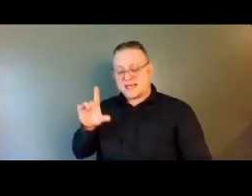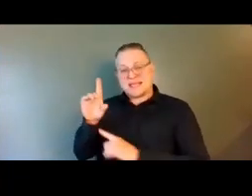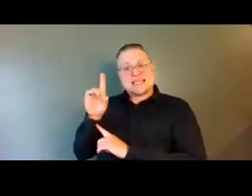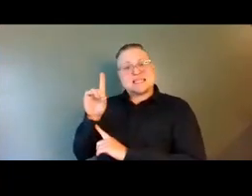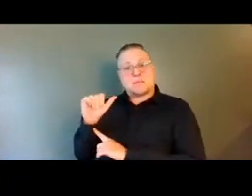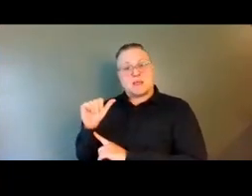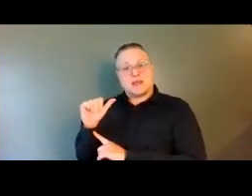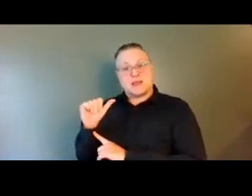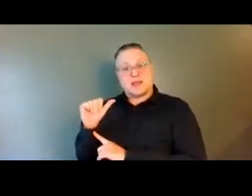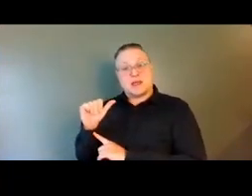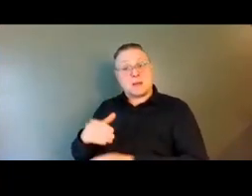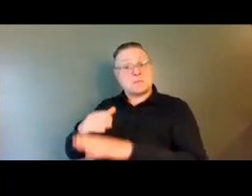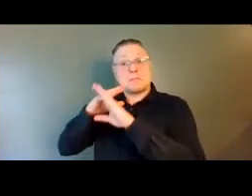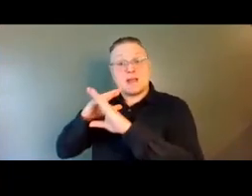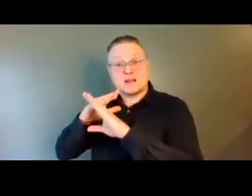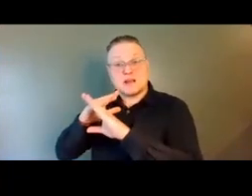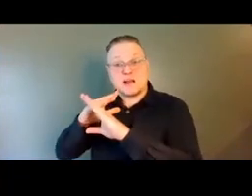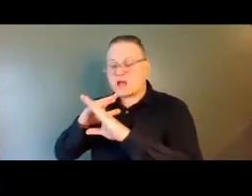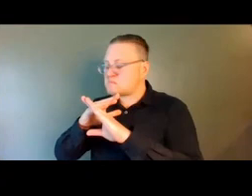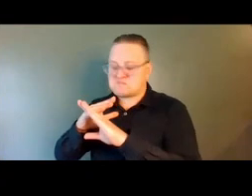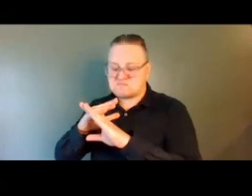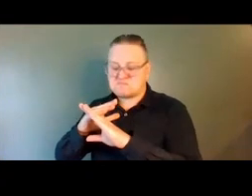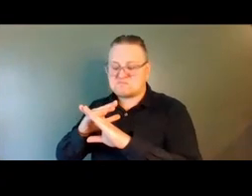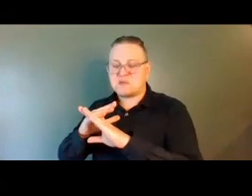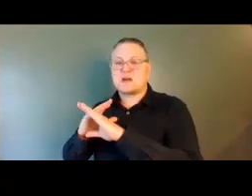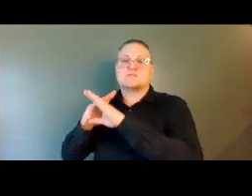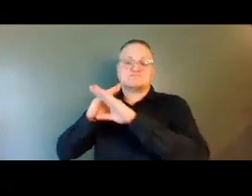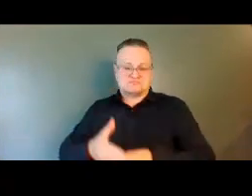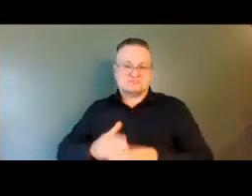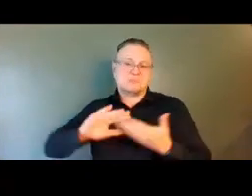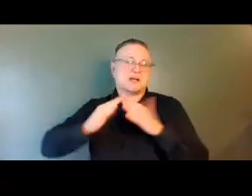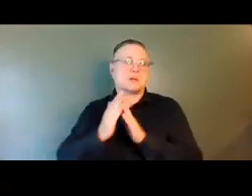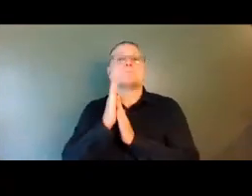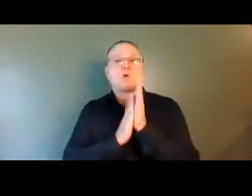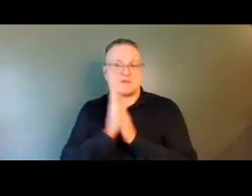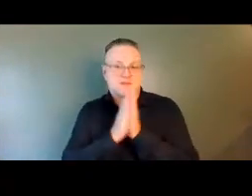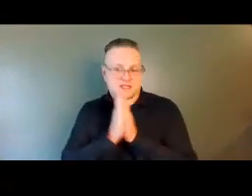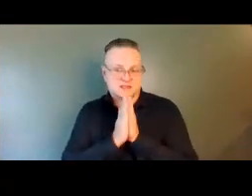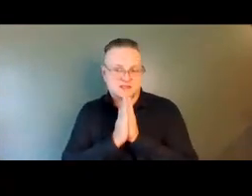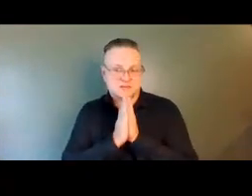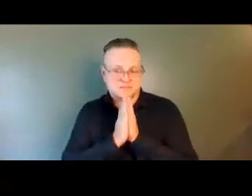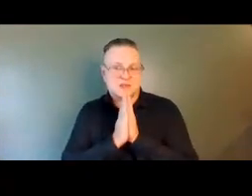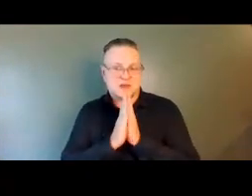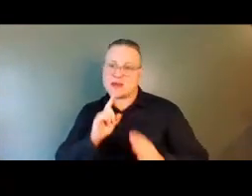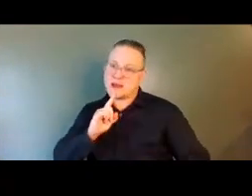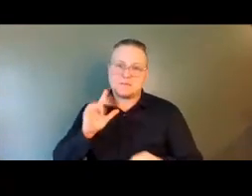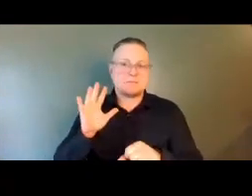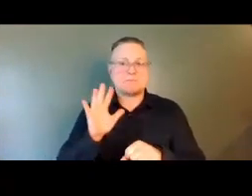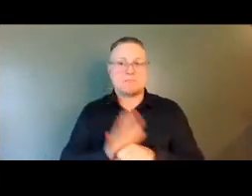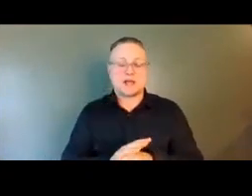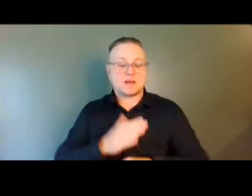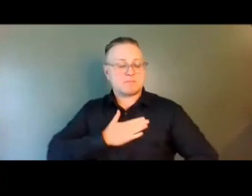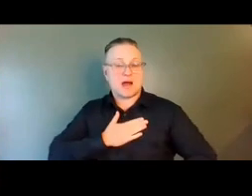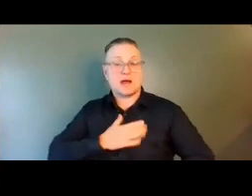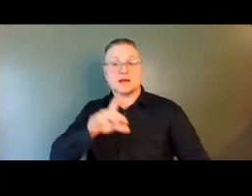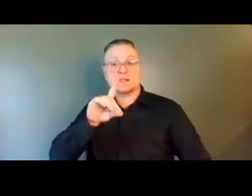a motivating concept rather than being a barrier, and I pledged not to let my